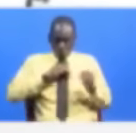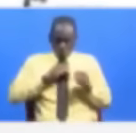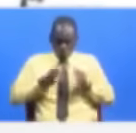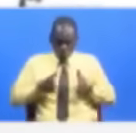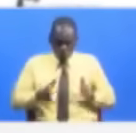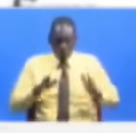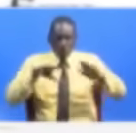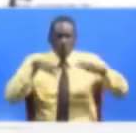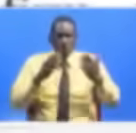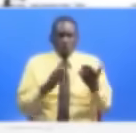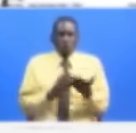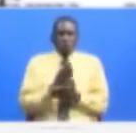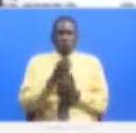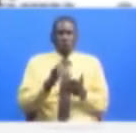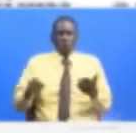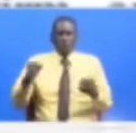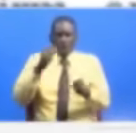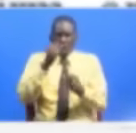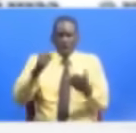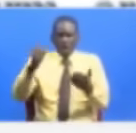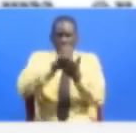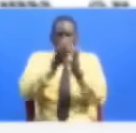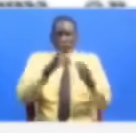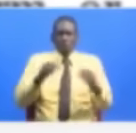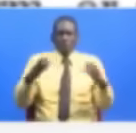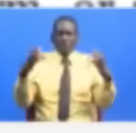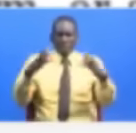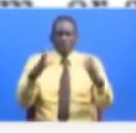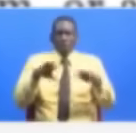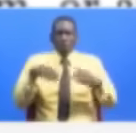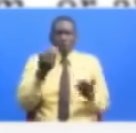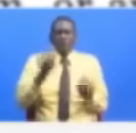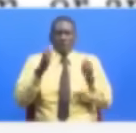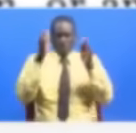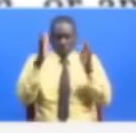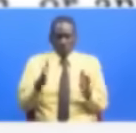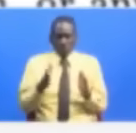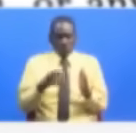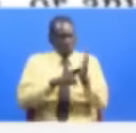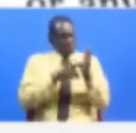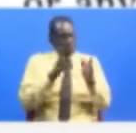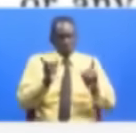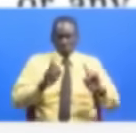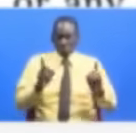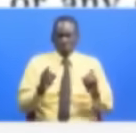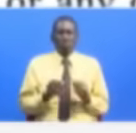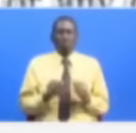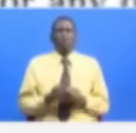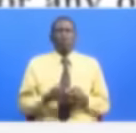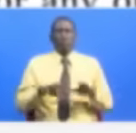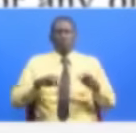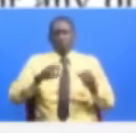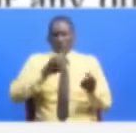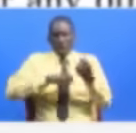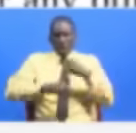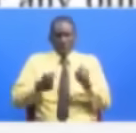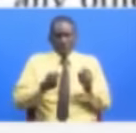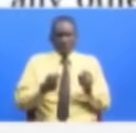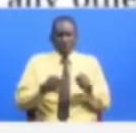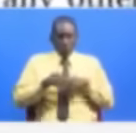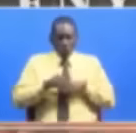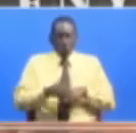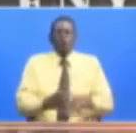capacity, through an employee of his law firm, or any other person holding brief for him or acting pursuant to